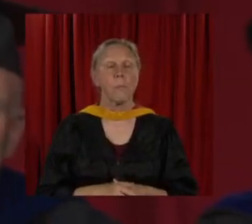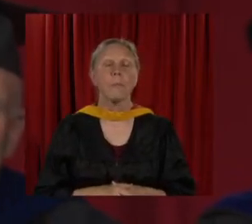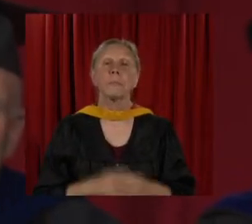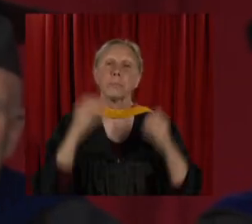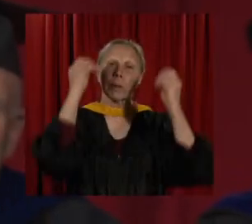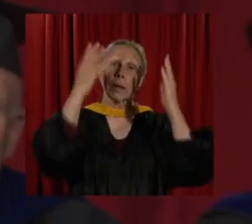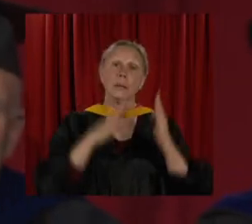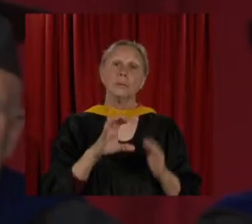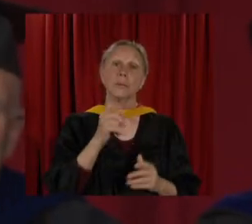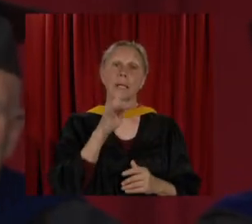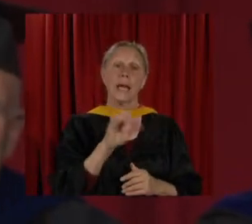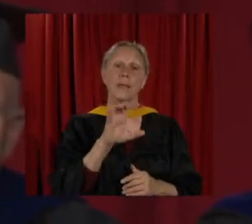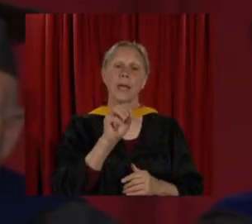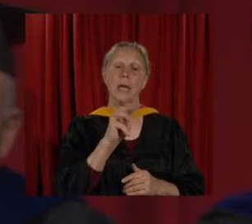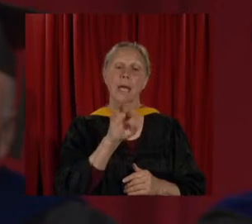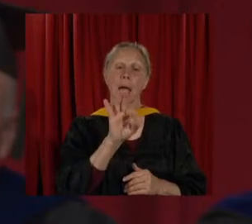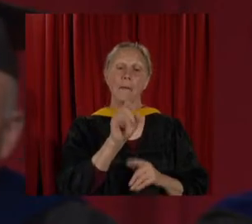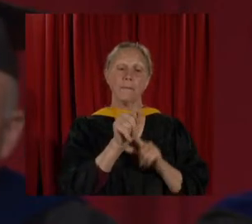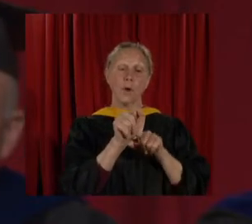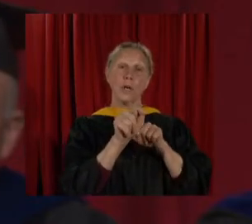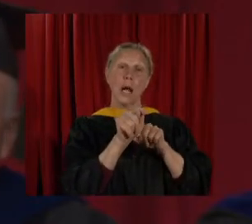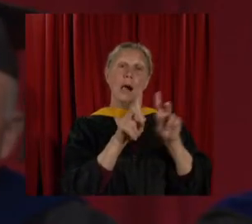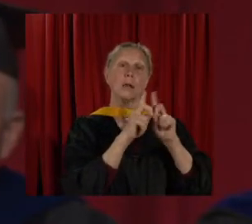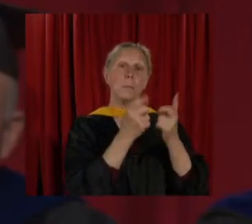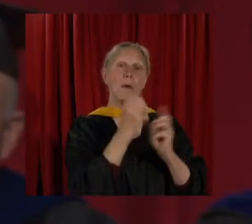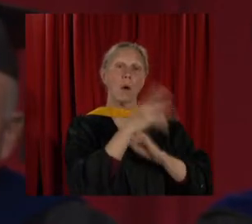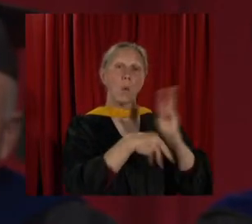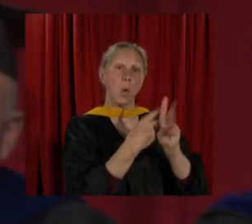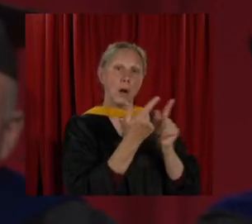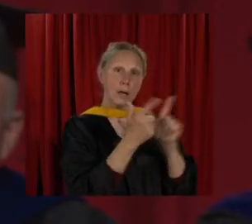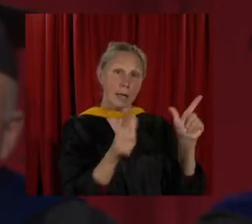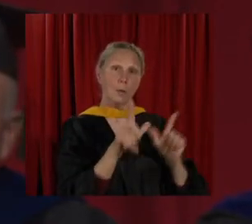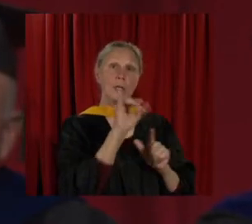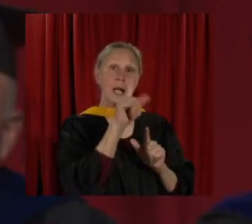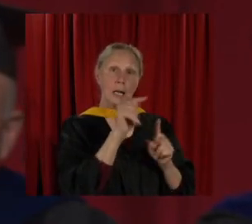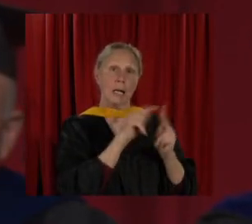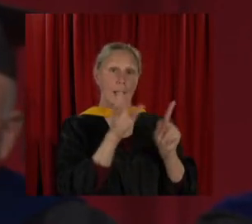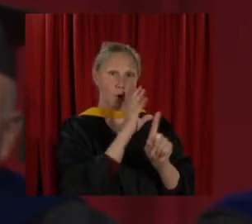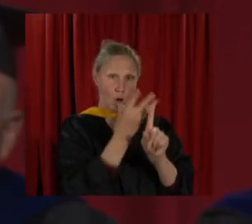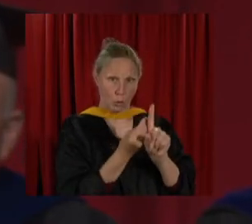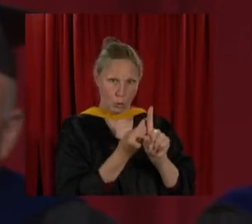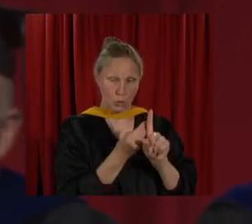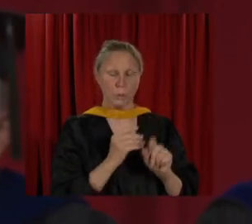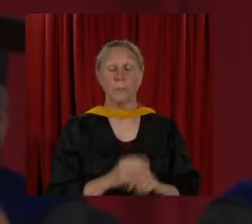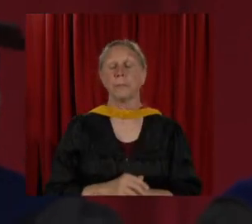Professor Kathy Comfort, representing the Department of World Languages, Literatures, and Cultures.